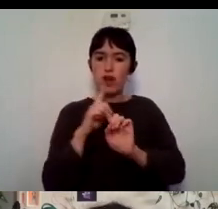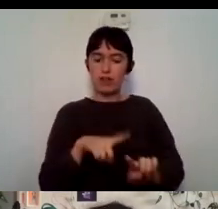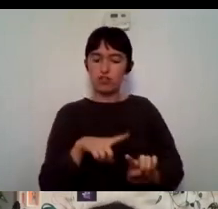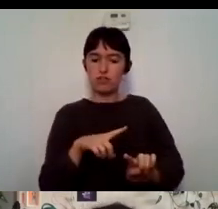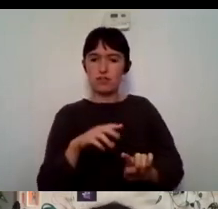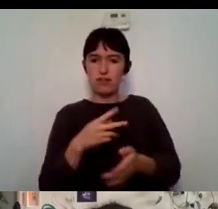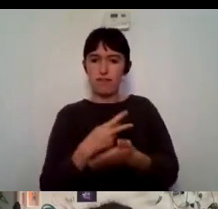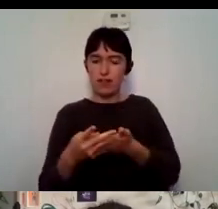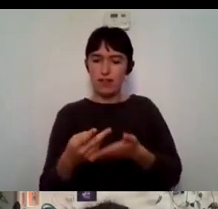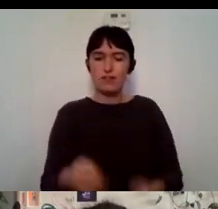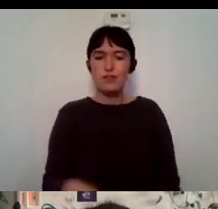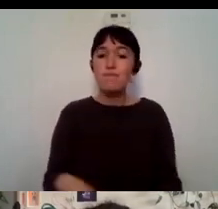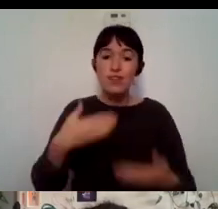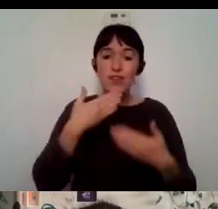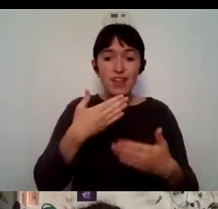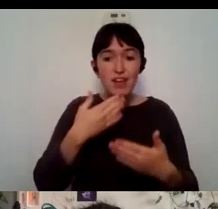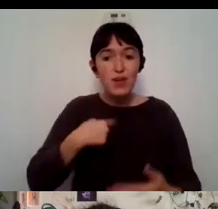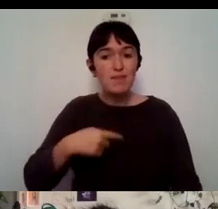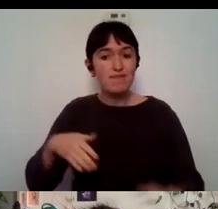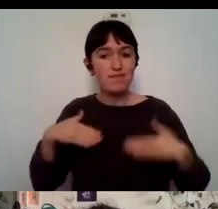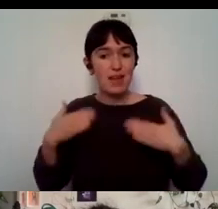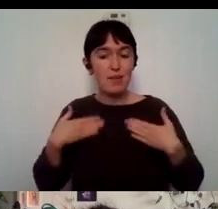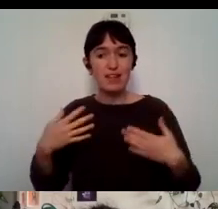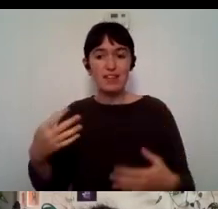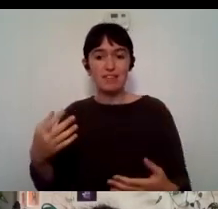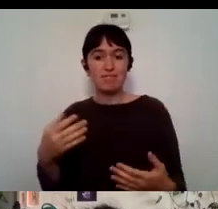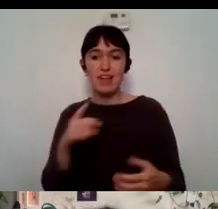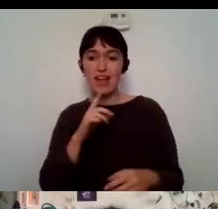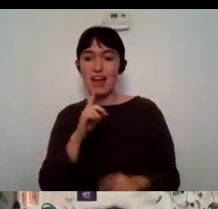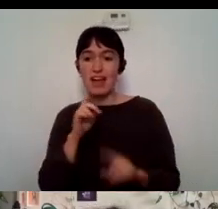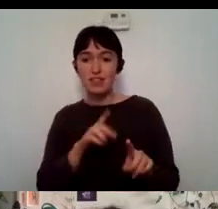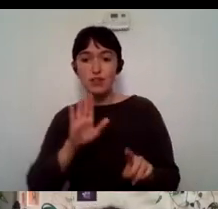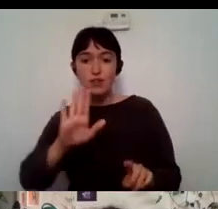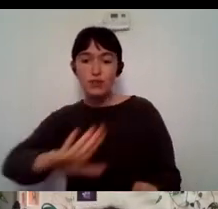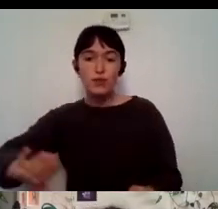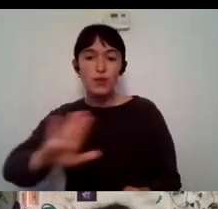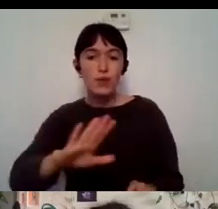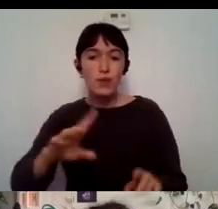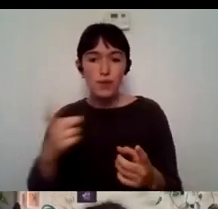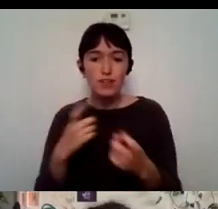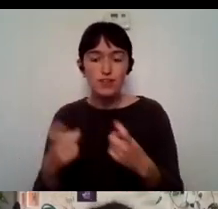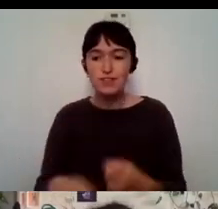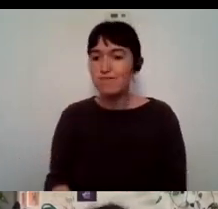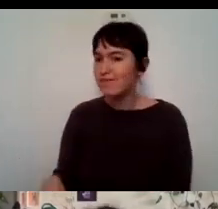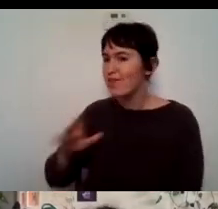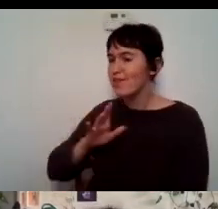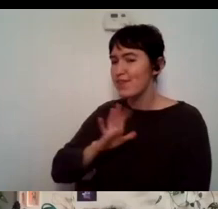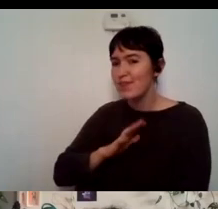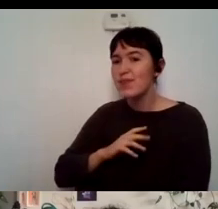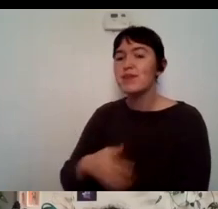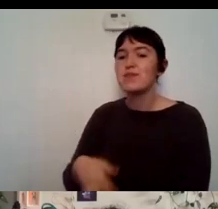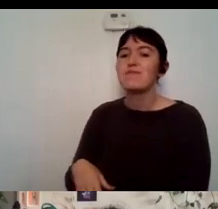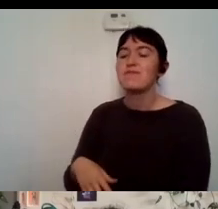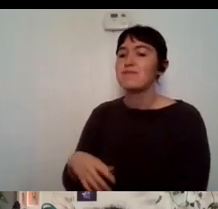take questions. All right, that was super cool. Let's get into some questions. Here's a question from